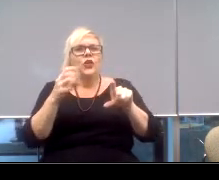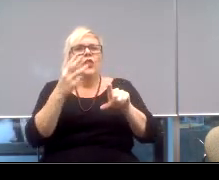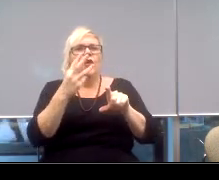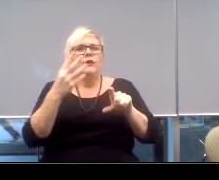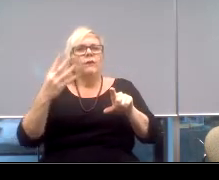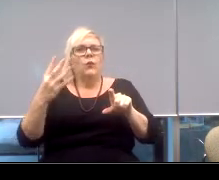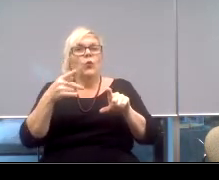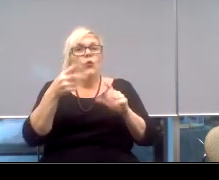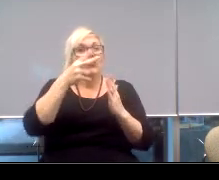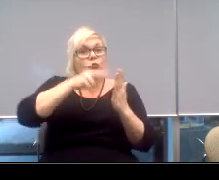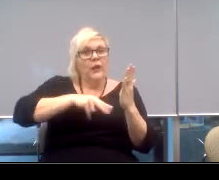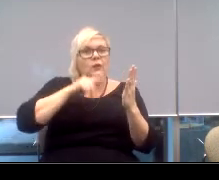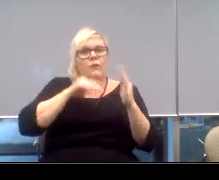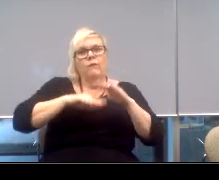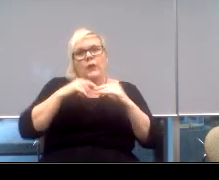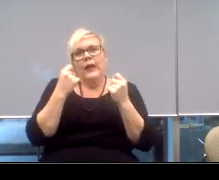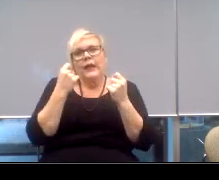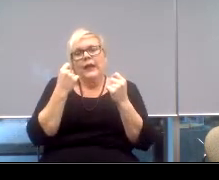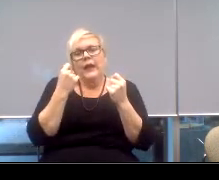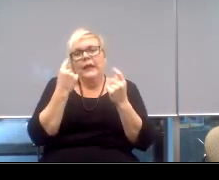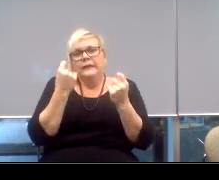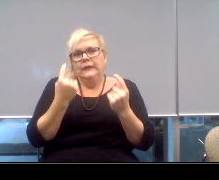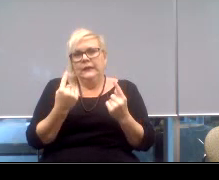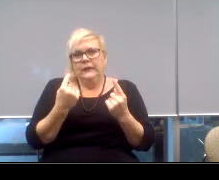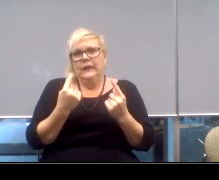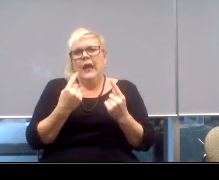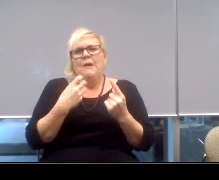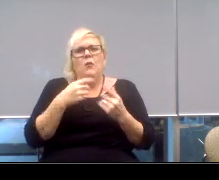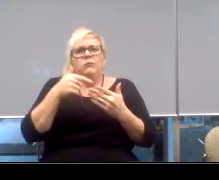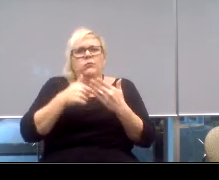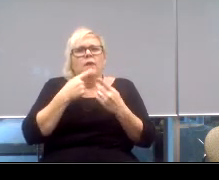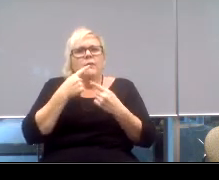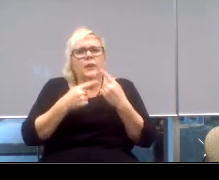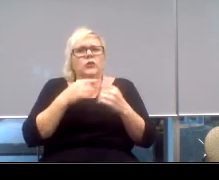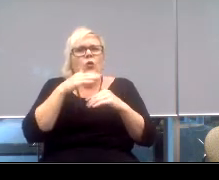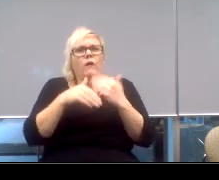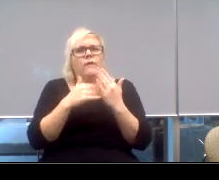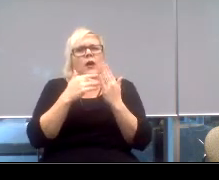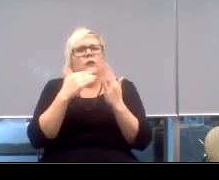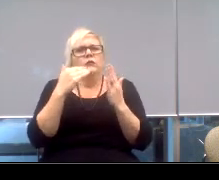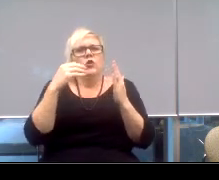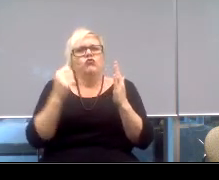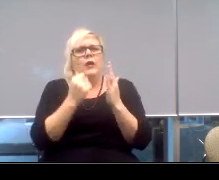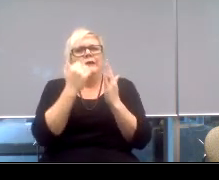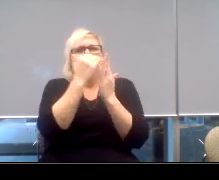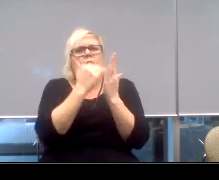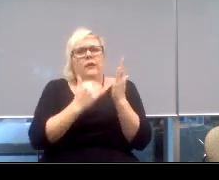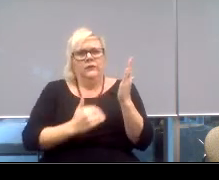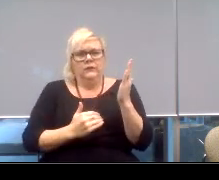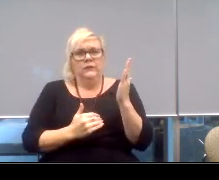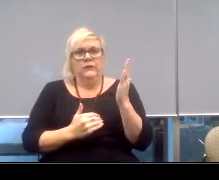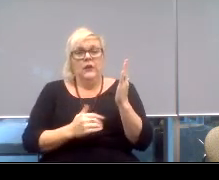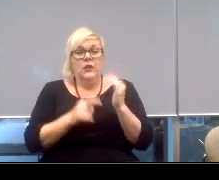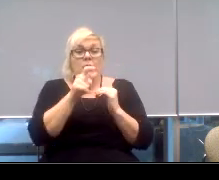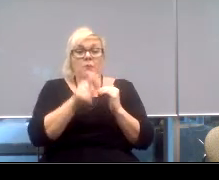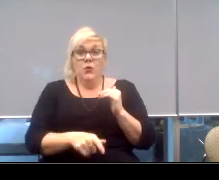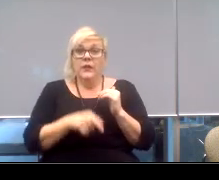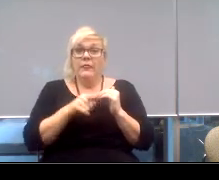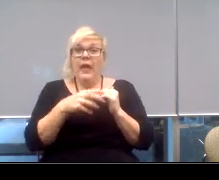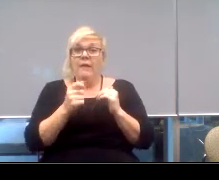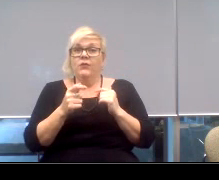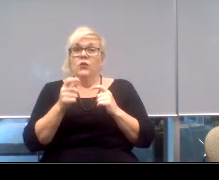you read that, it'll explain it for you. There's also more material on the website about that. Participants have choice over their supports that are